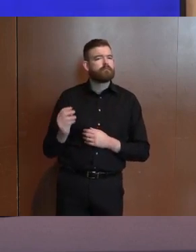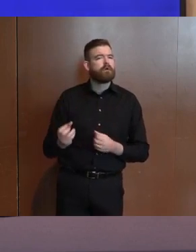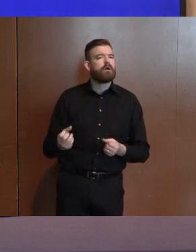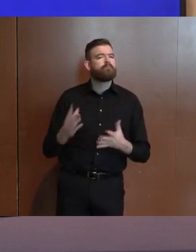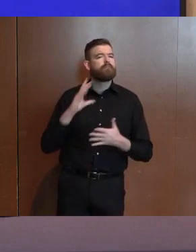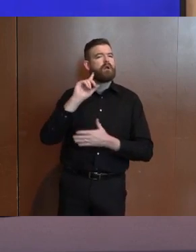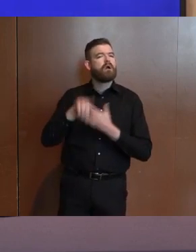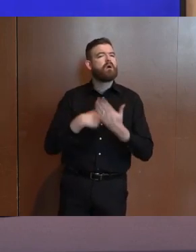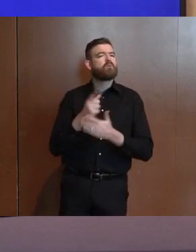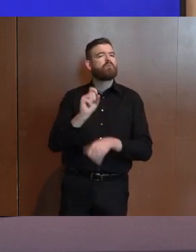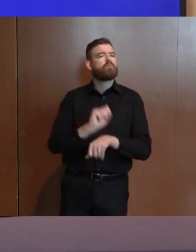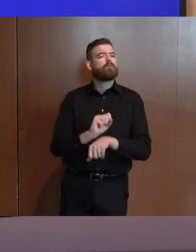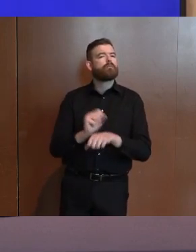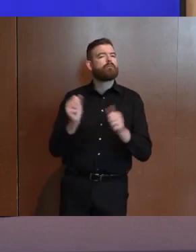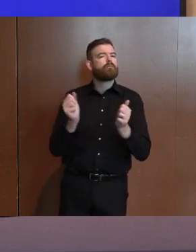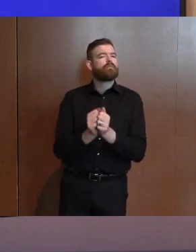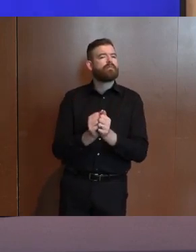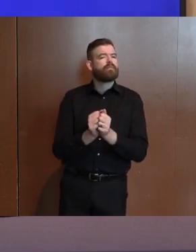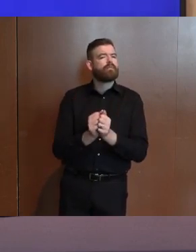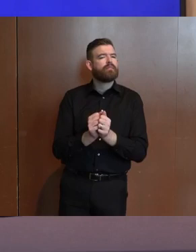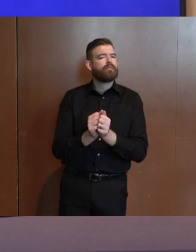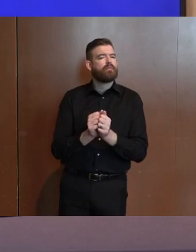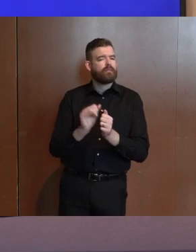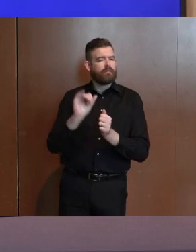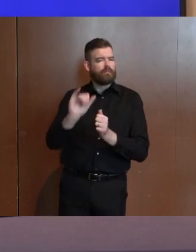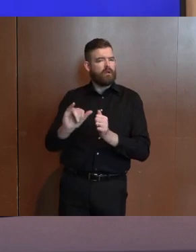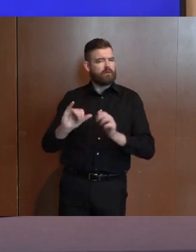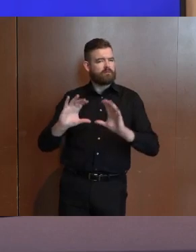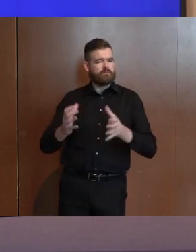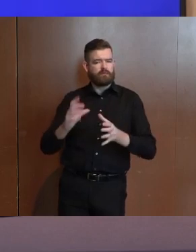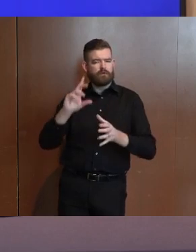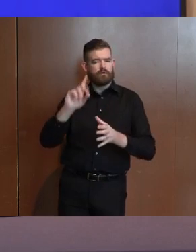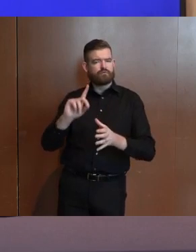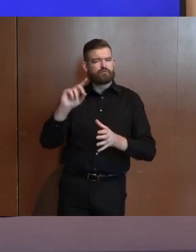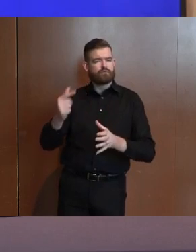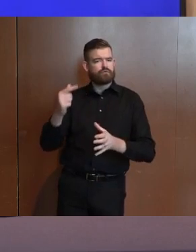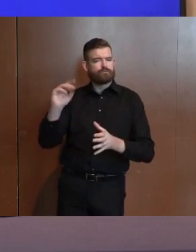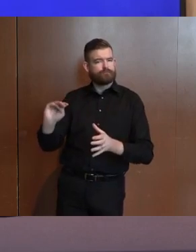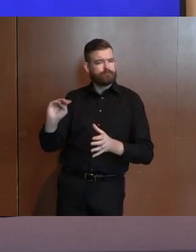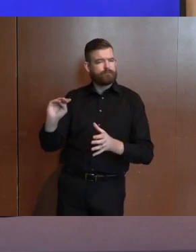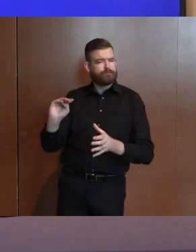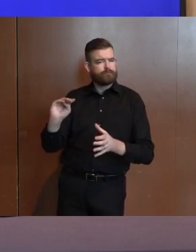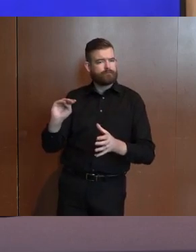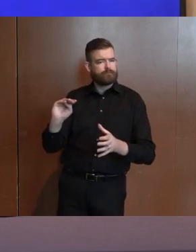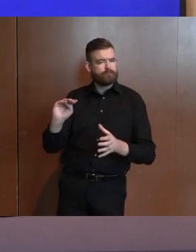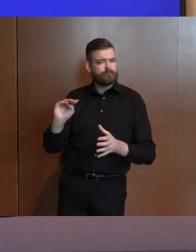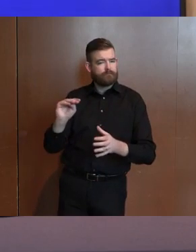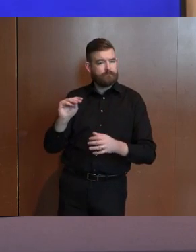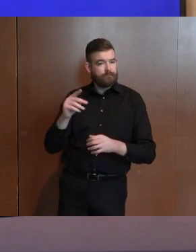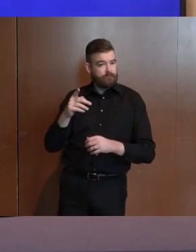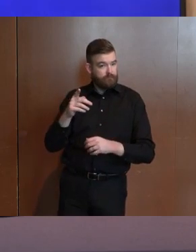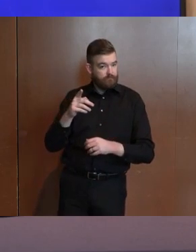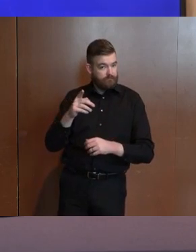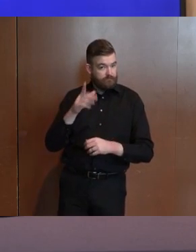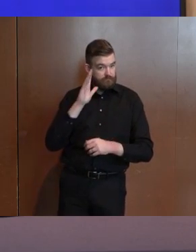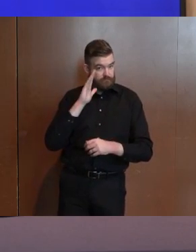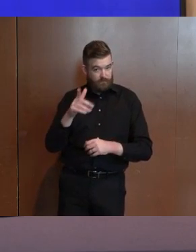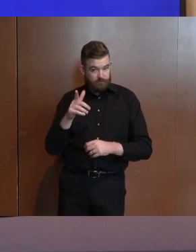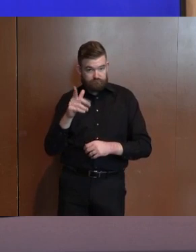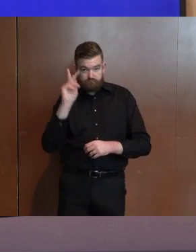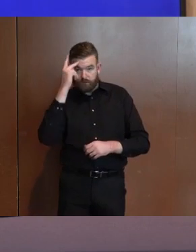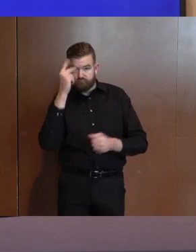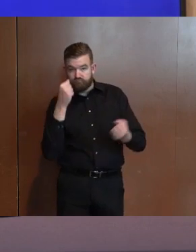working with the organization? And then do you plan to make any political endorsements, particularly for president, while